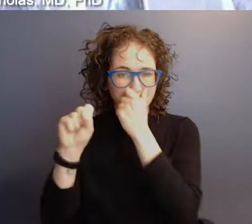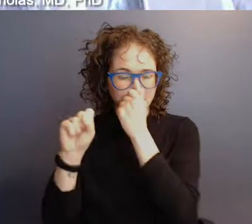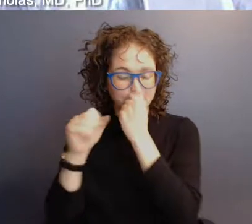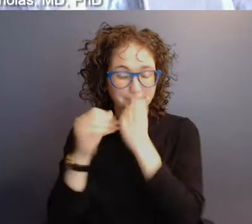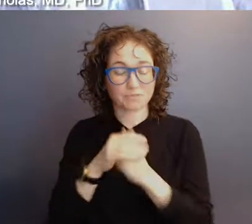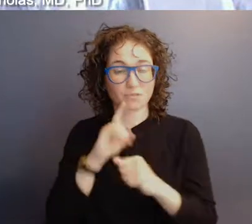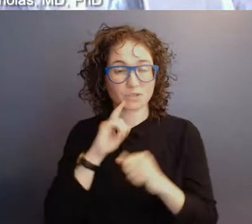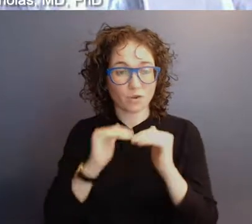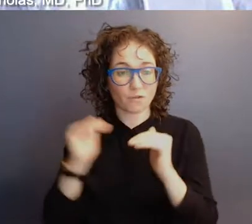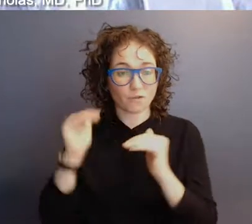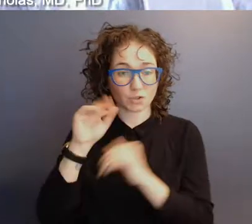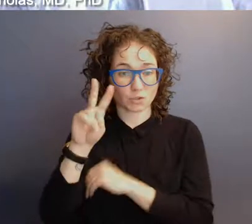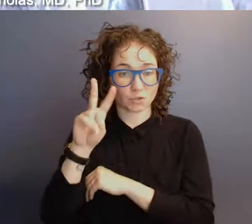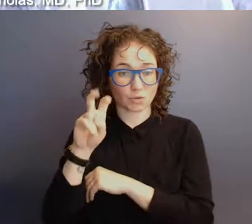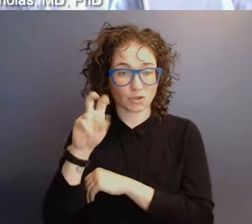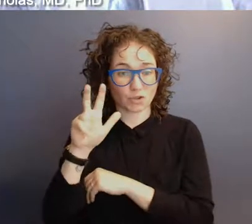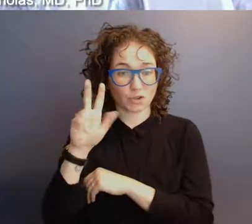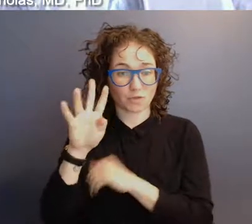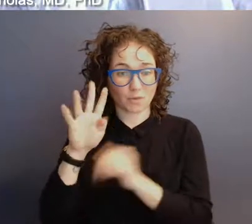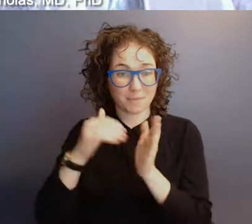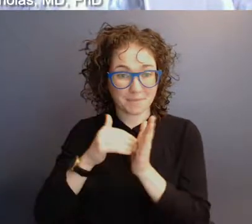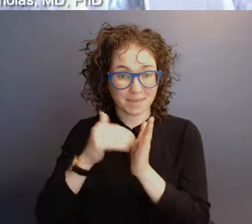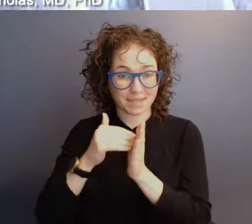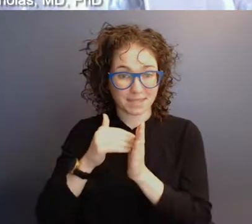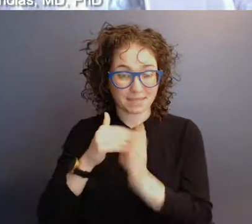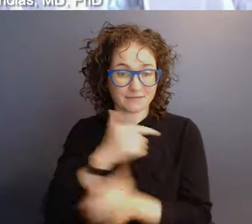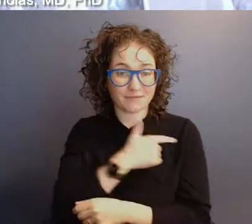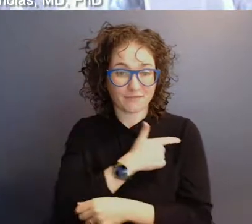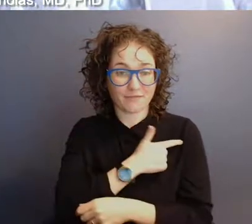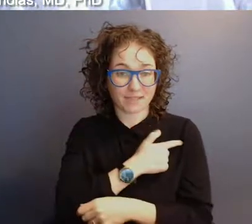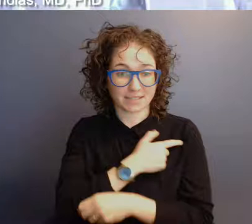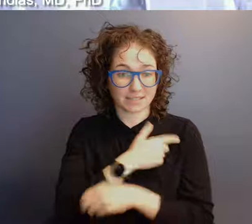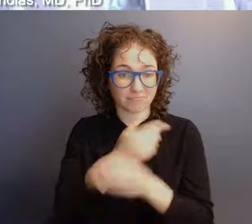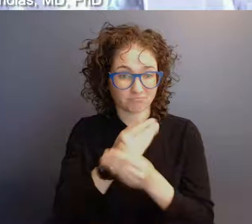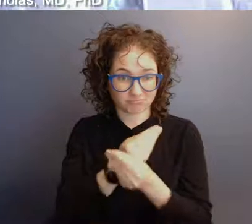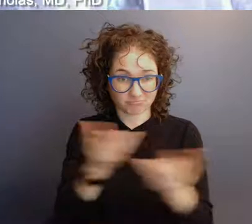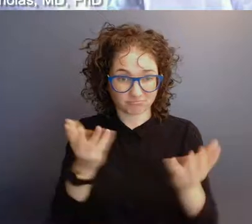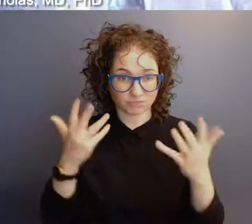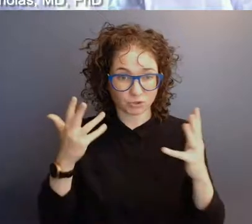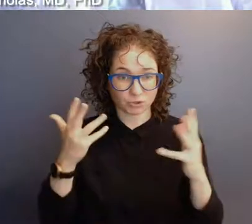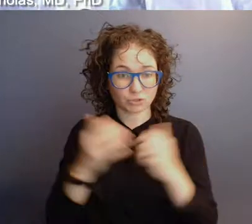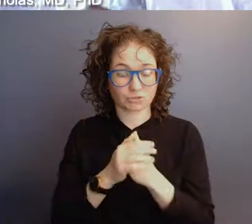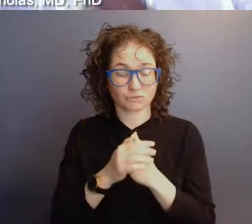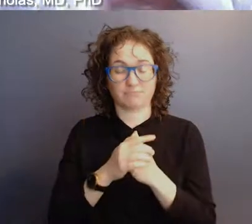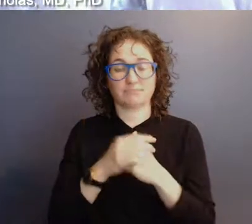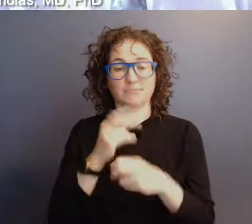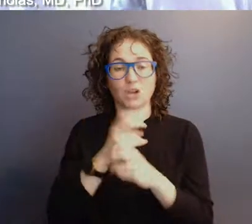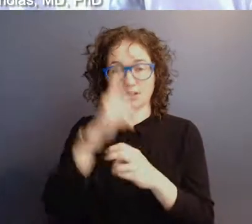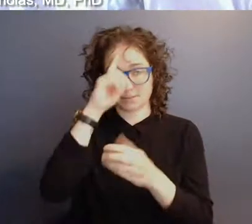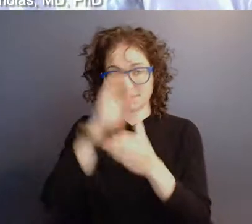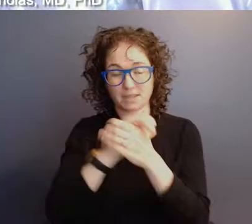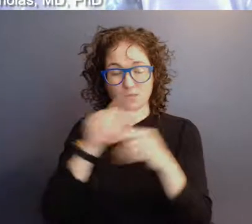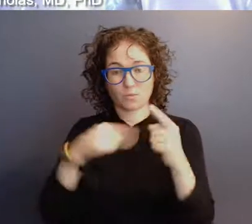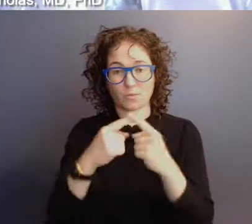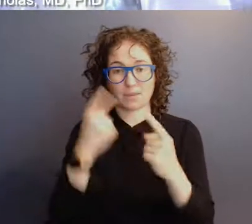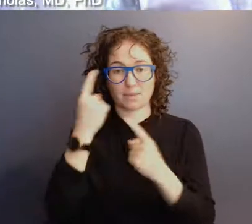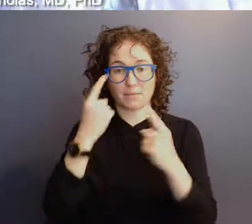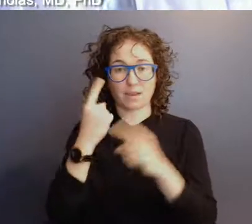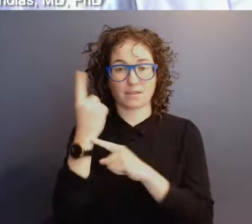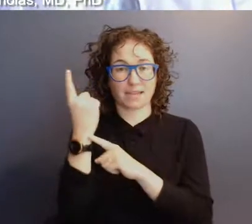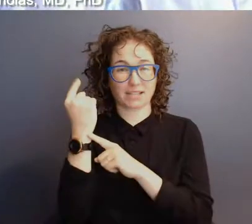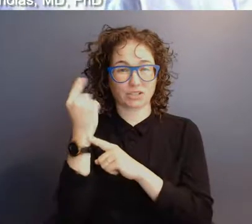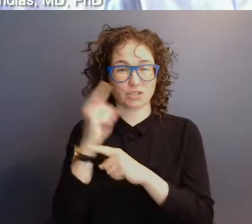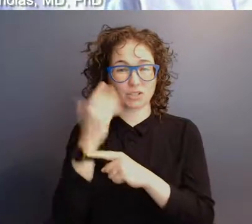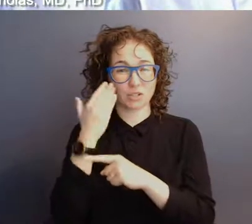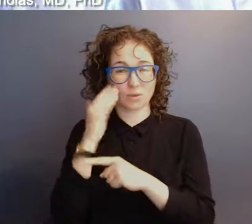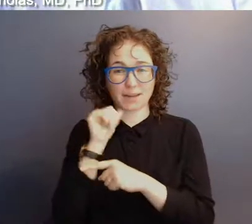234 million doses of vaccines administered. Hard to believe when we think about this a year ago where we didn't even have a